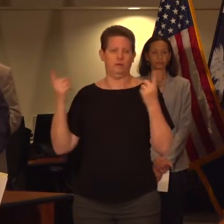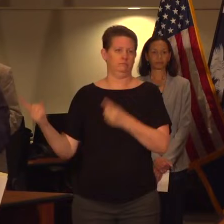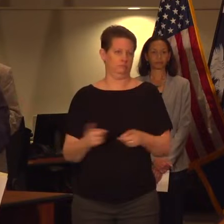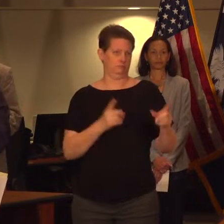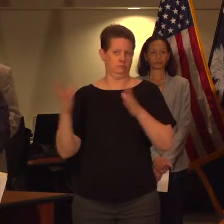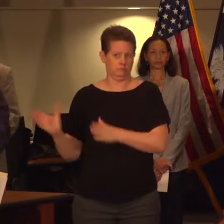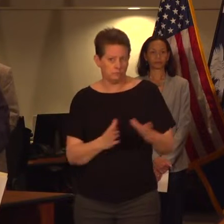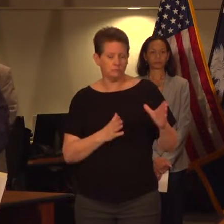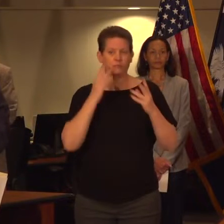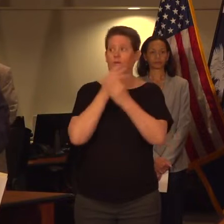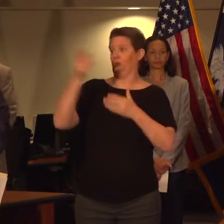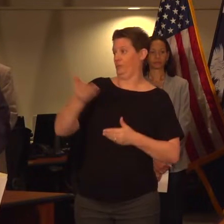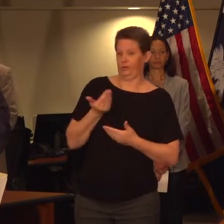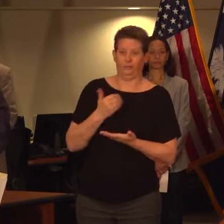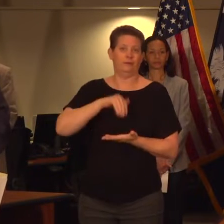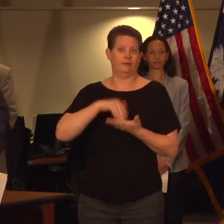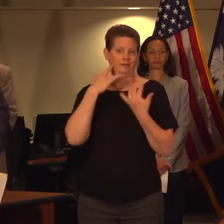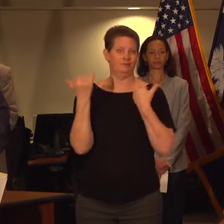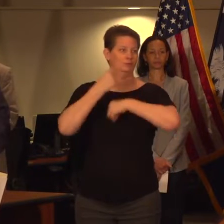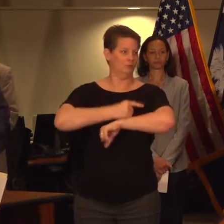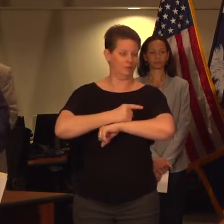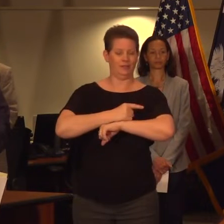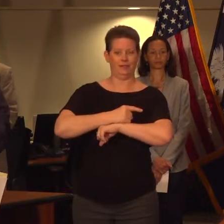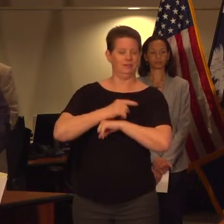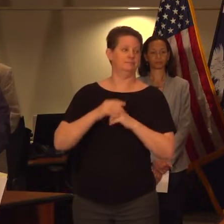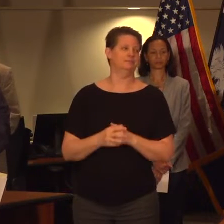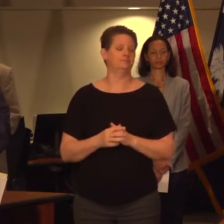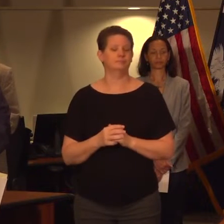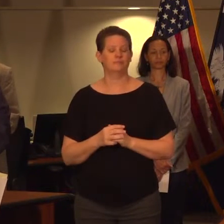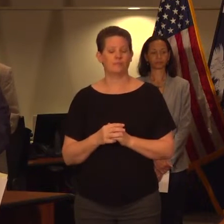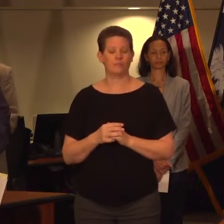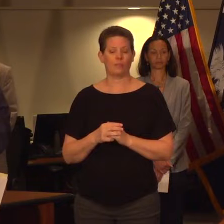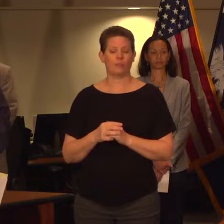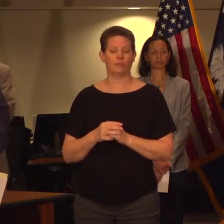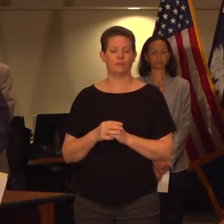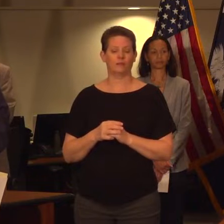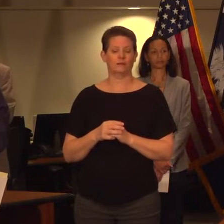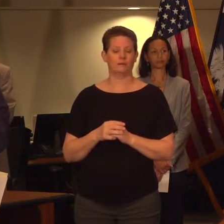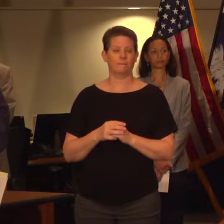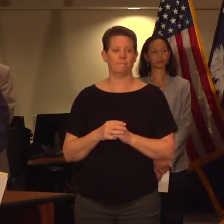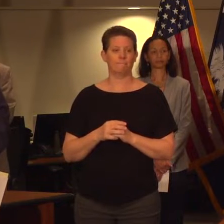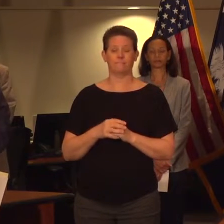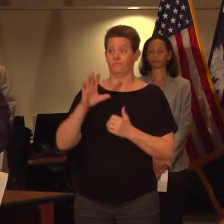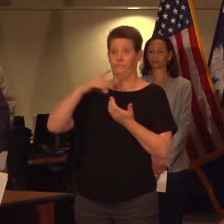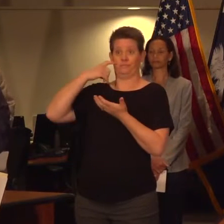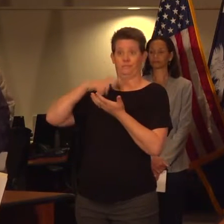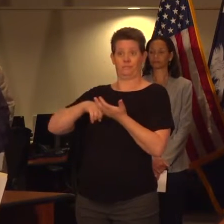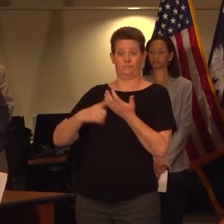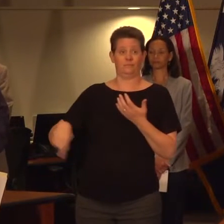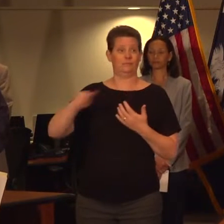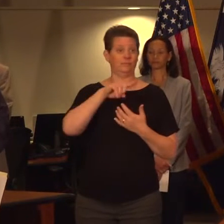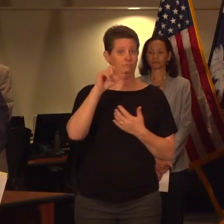we welcome you all here again today for your presence and your questions. You may have noticed that the people of South Carolina